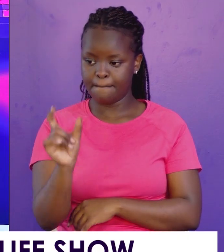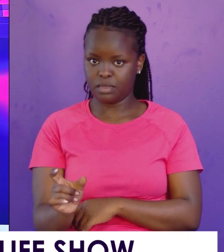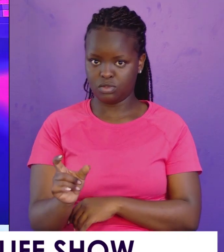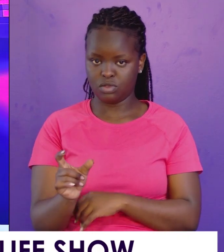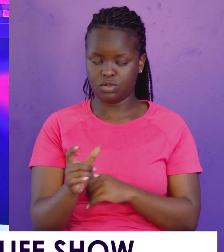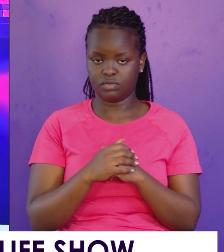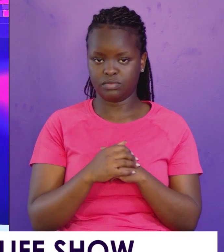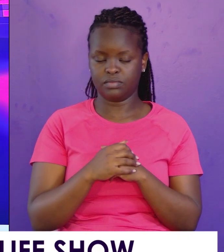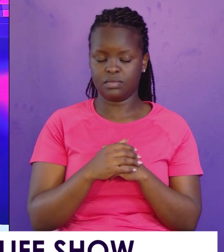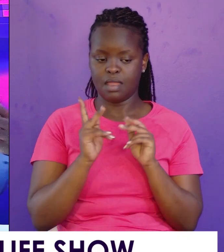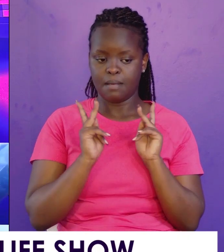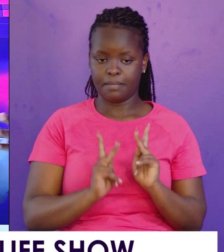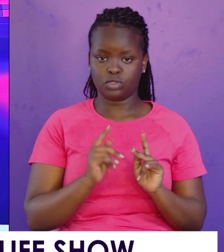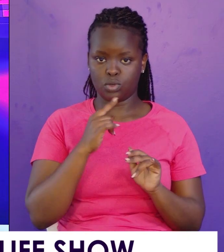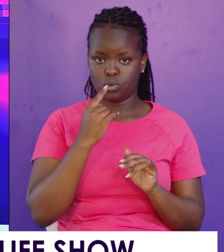the person who is going to